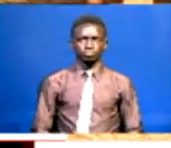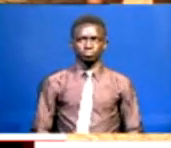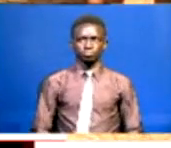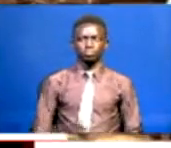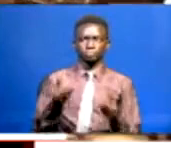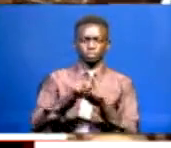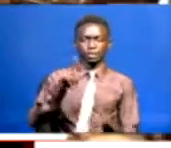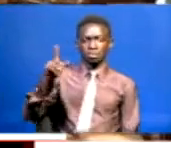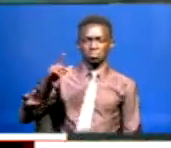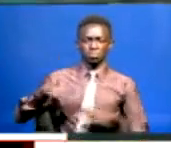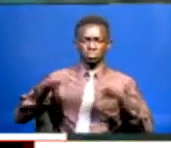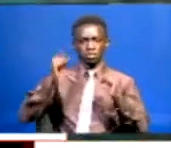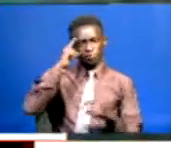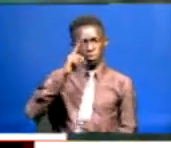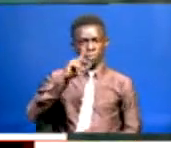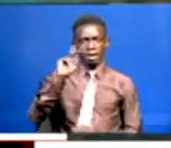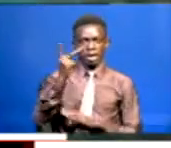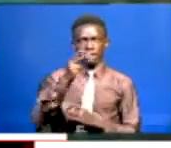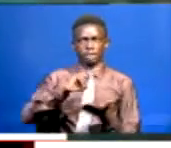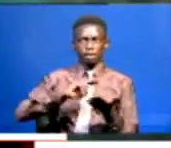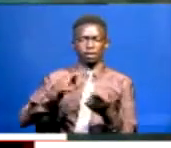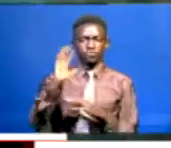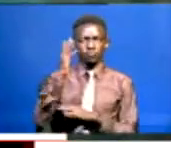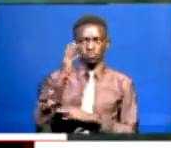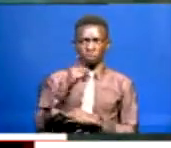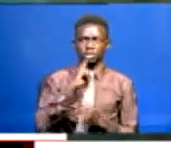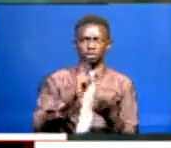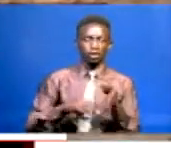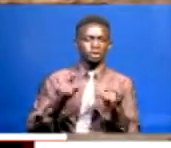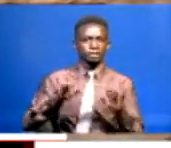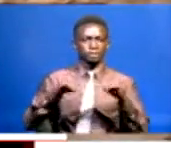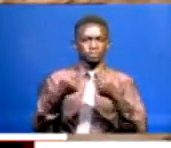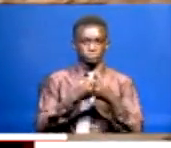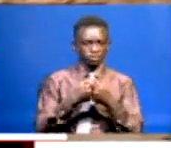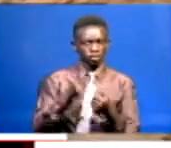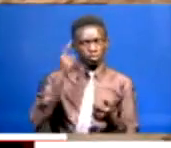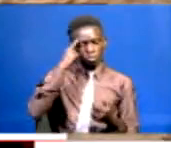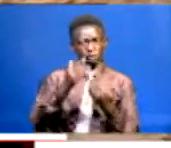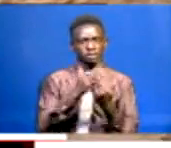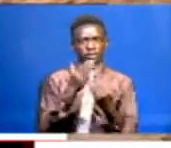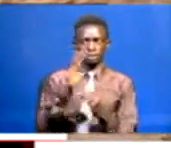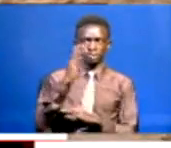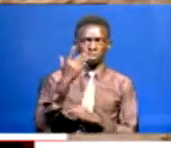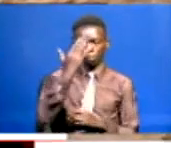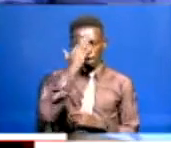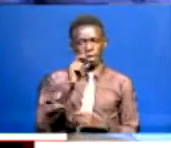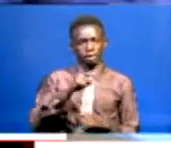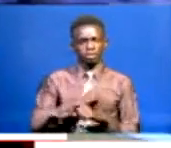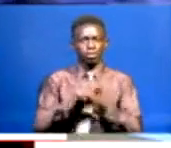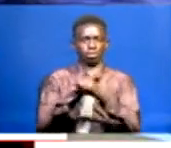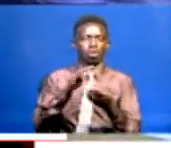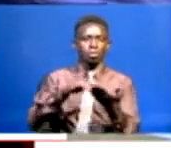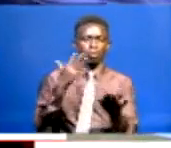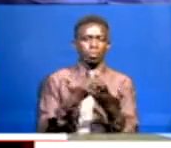KEFRI, challenged the government to inject more resources so that endangered species of trees can be researched and protected.